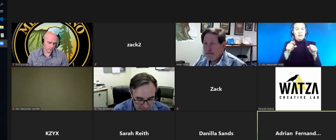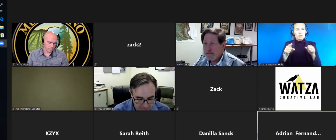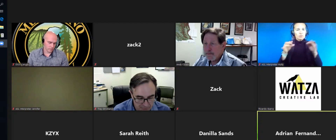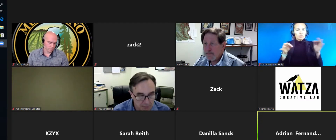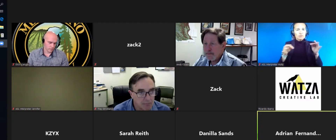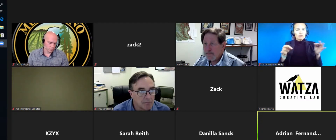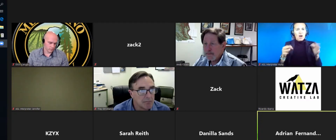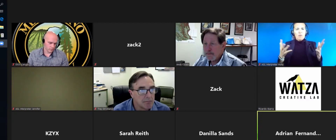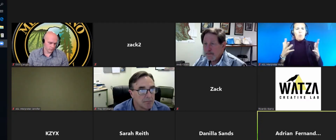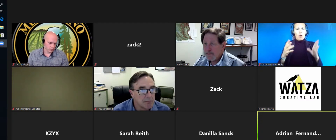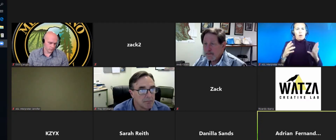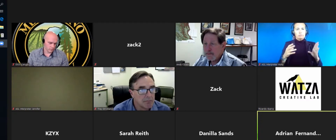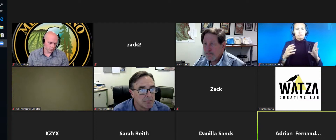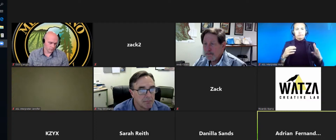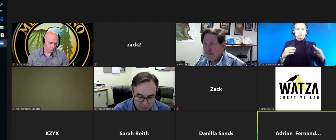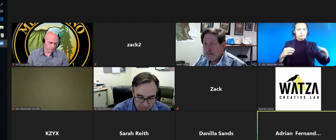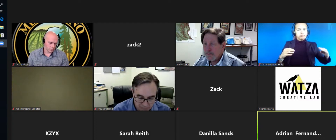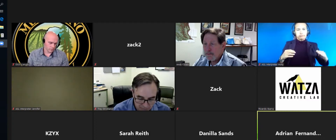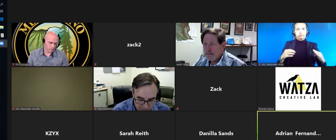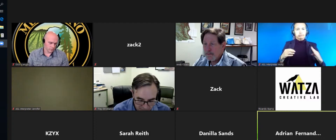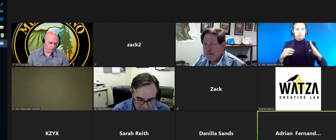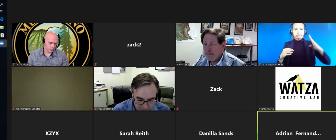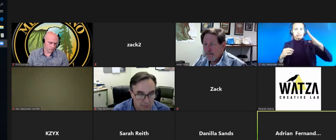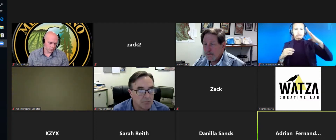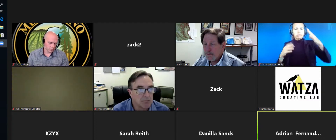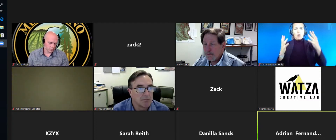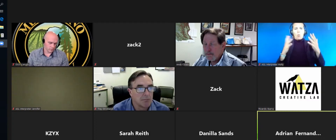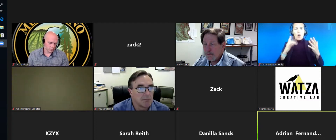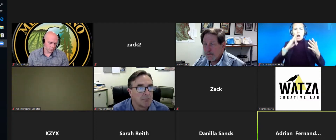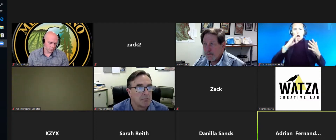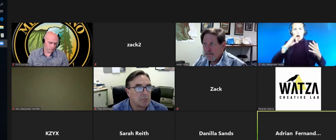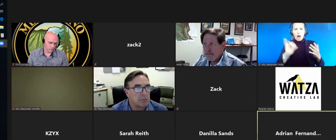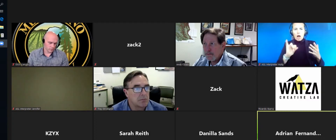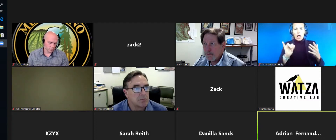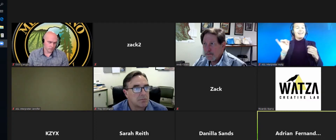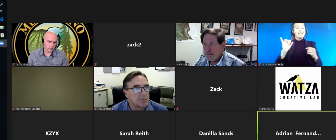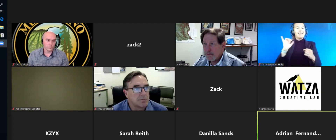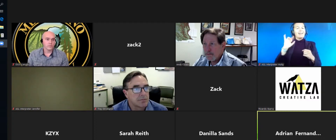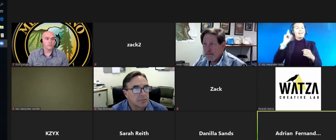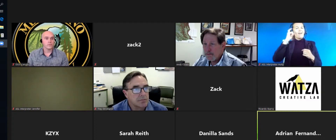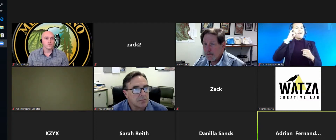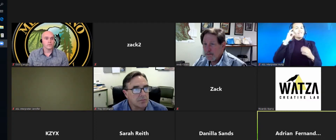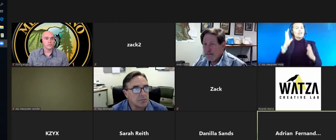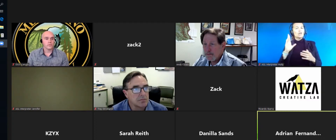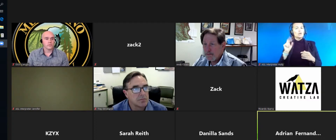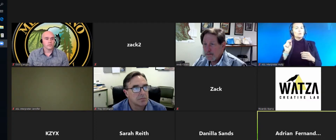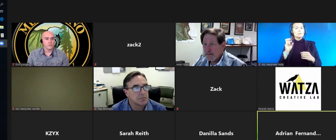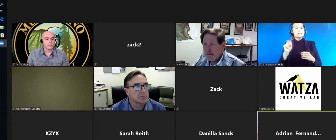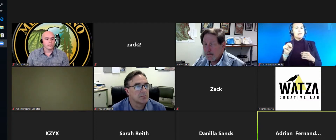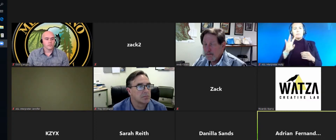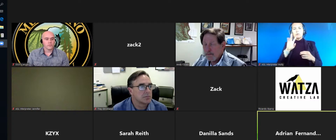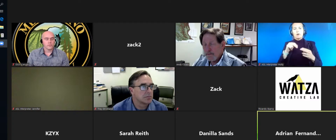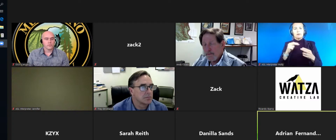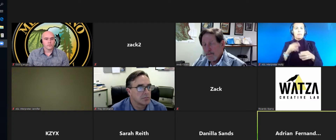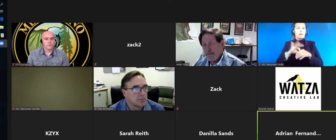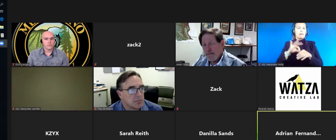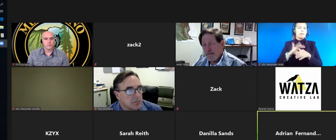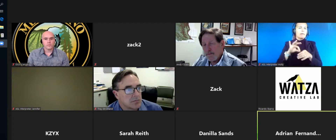growth curve and the number of vaccines we're getting. Governor Newsom rolled out various sort of lottery features.